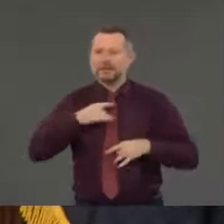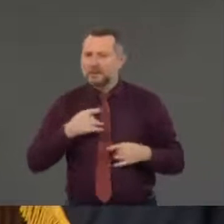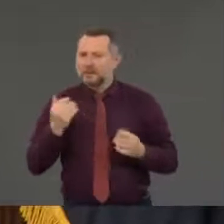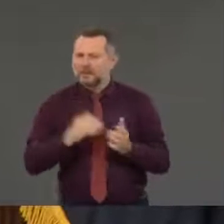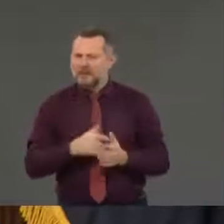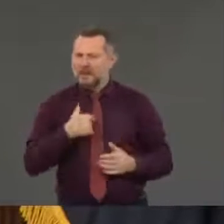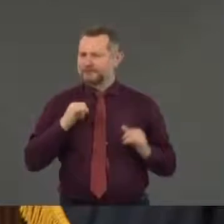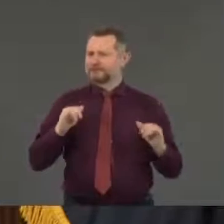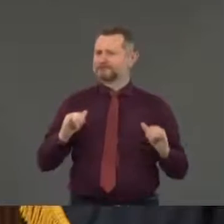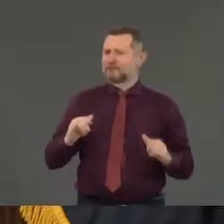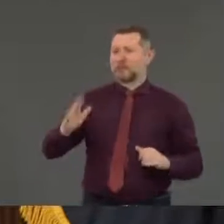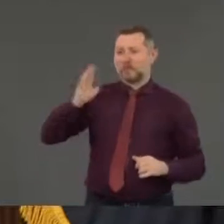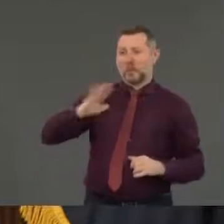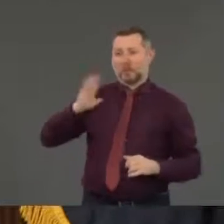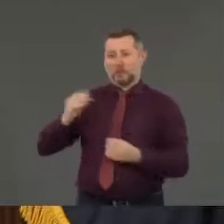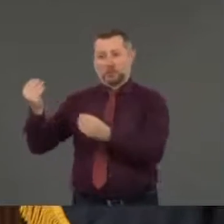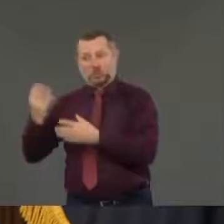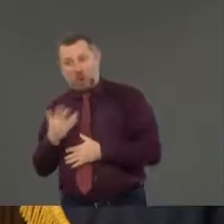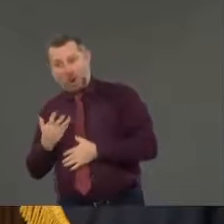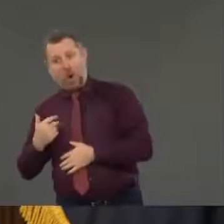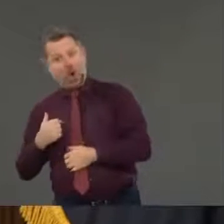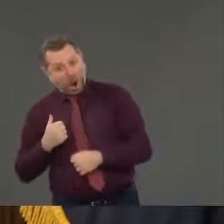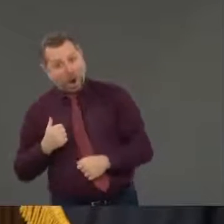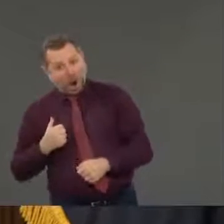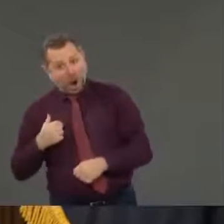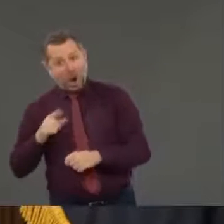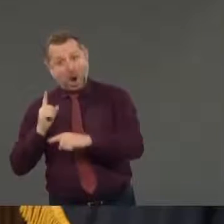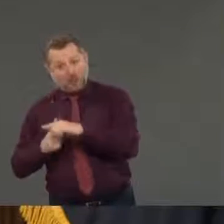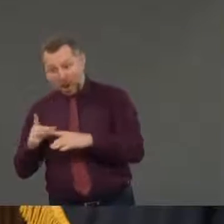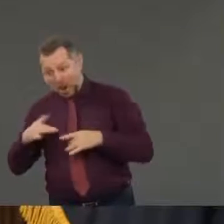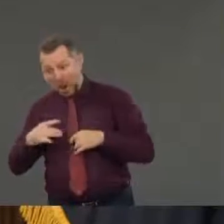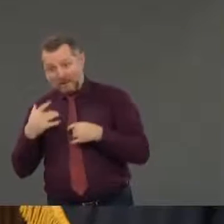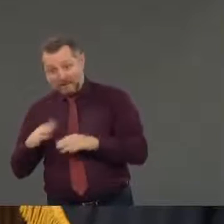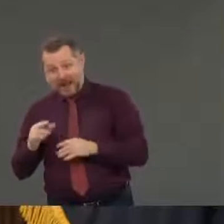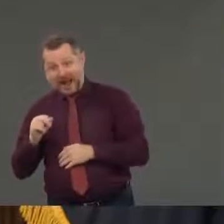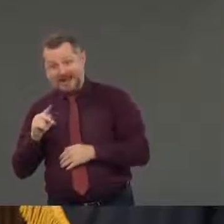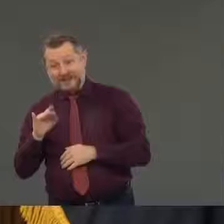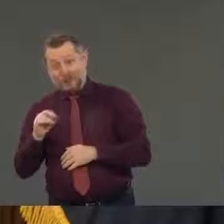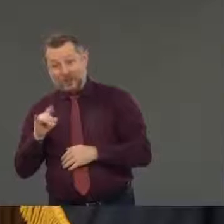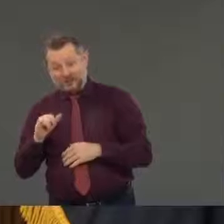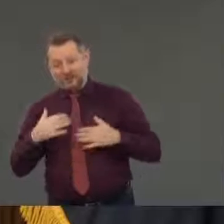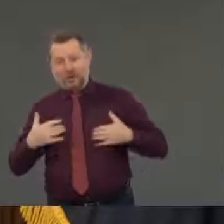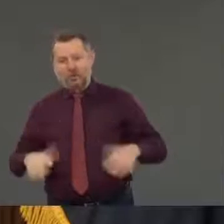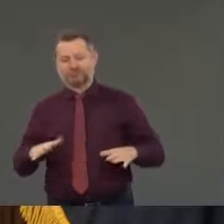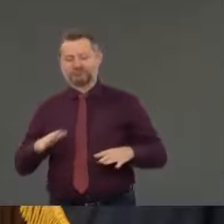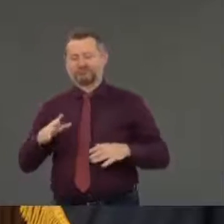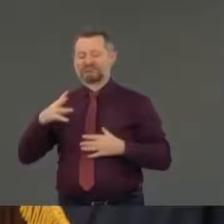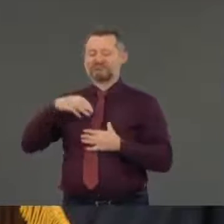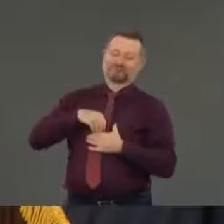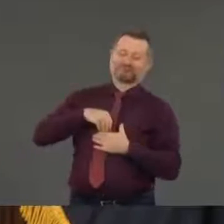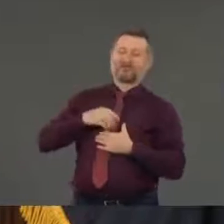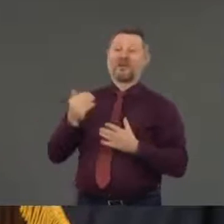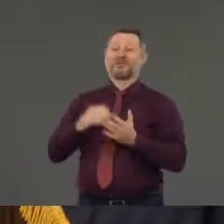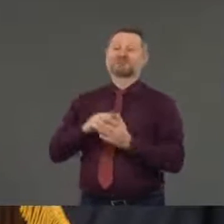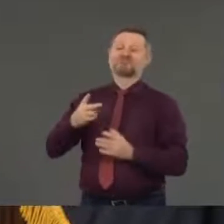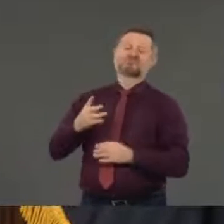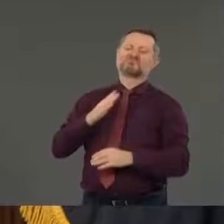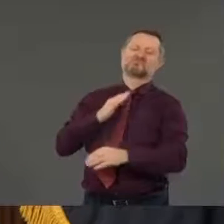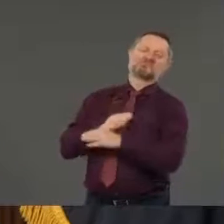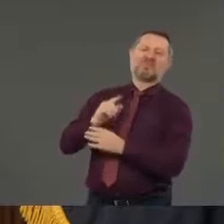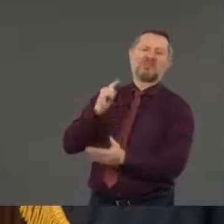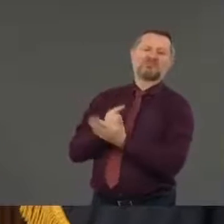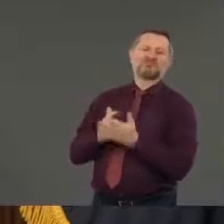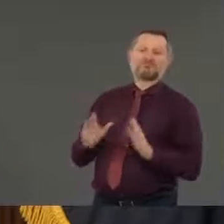were told that once you were infected and you had the antibodies, that was basically it. Now we're seeing cases, especially